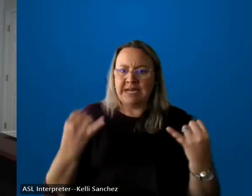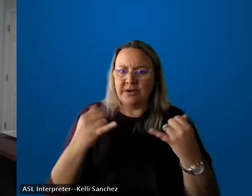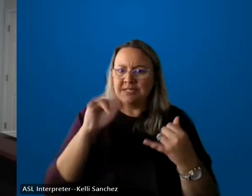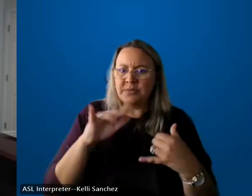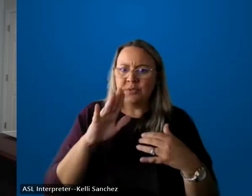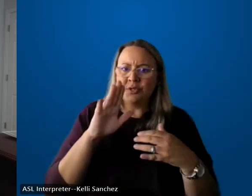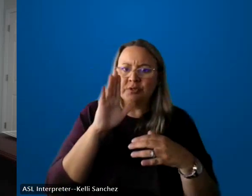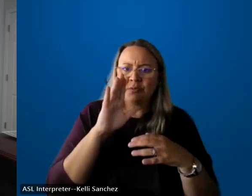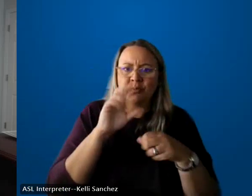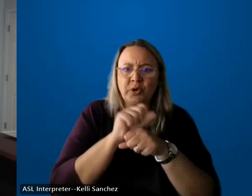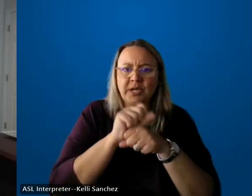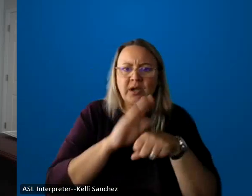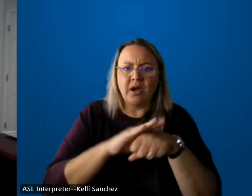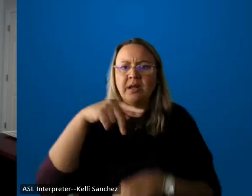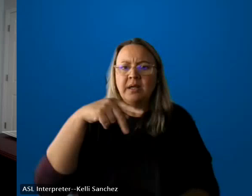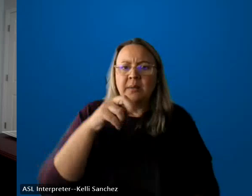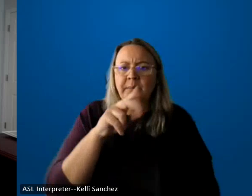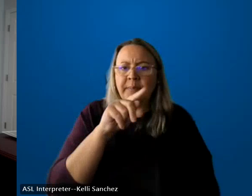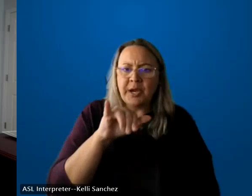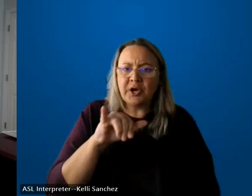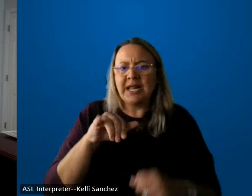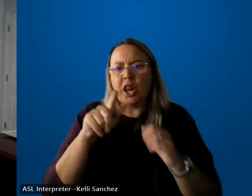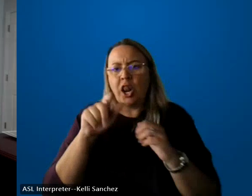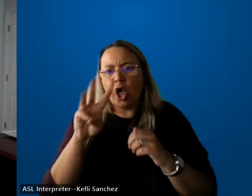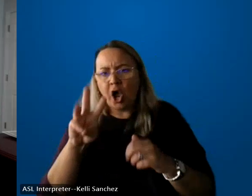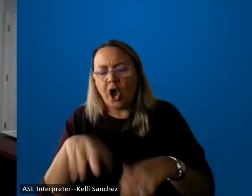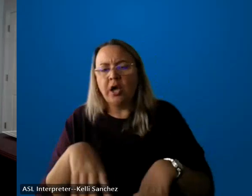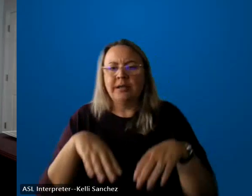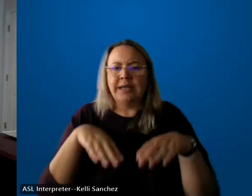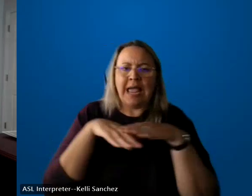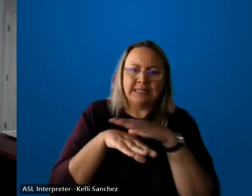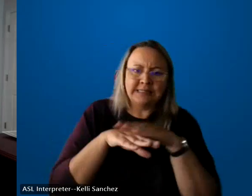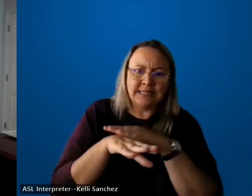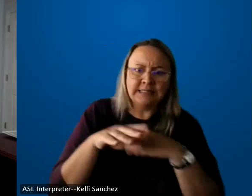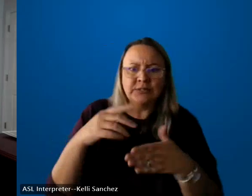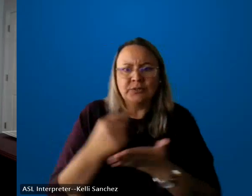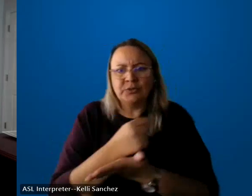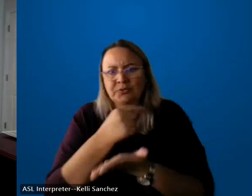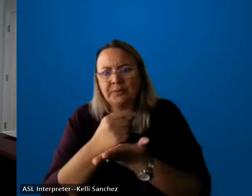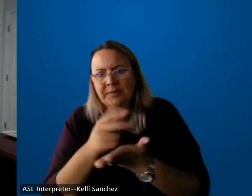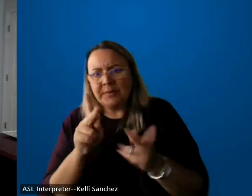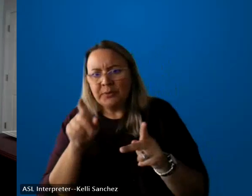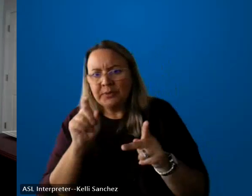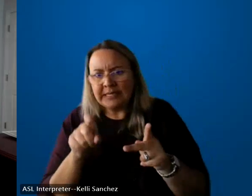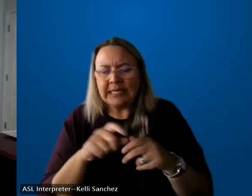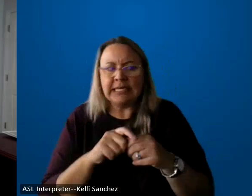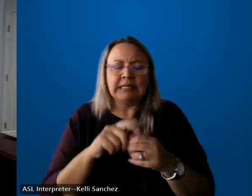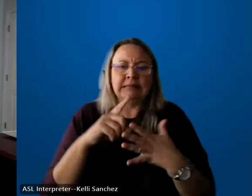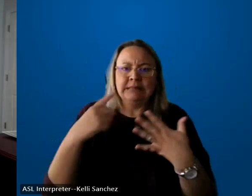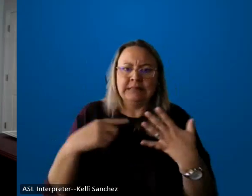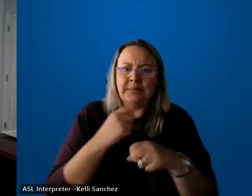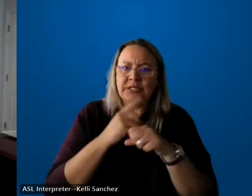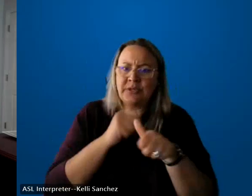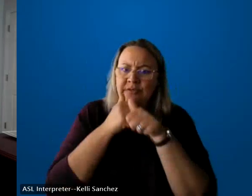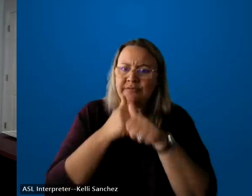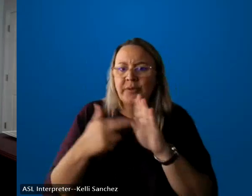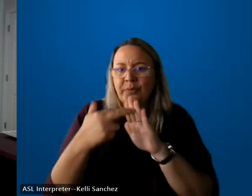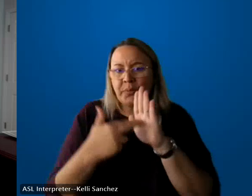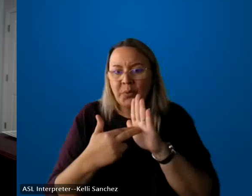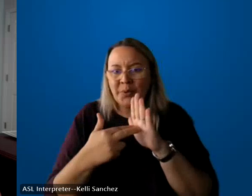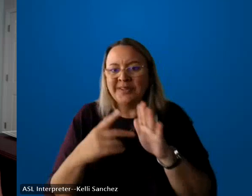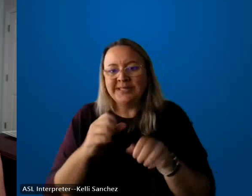trying to make sure that people have got the access to treatment that they need, and making sure that people are, abiding by the rule of the land, which is